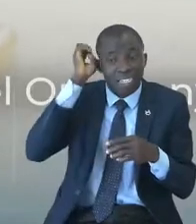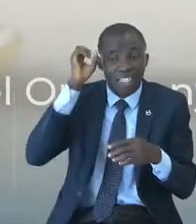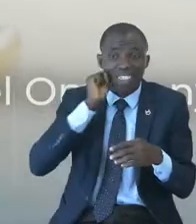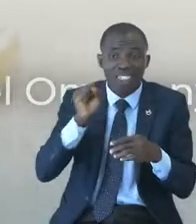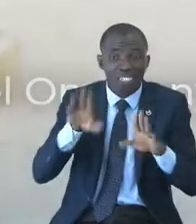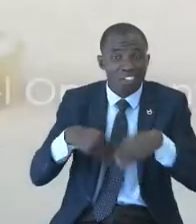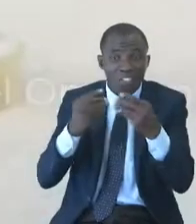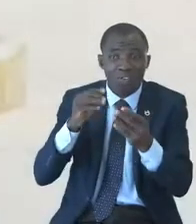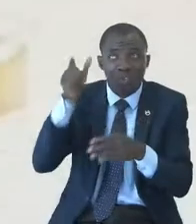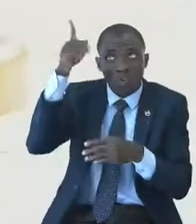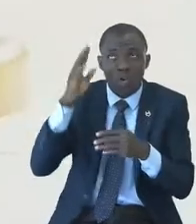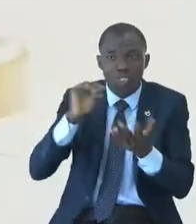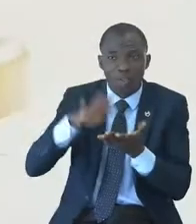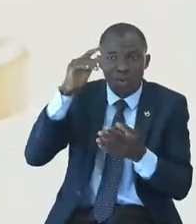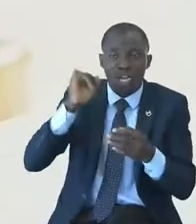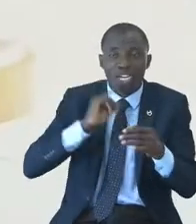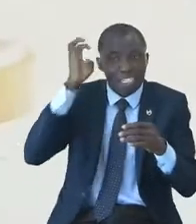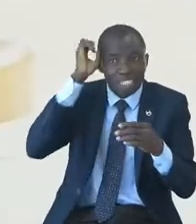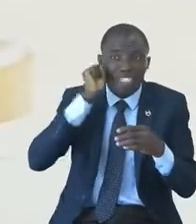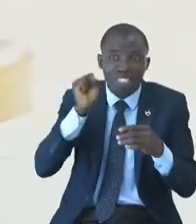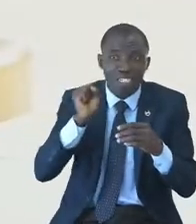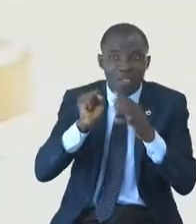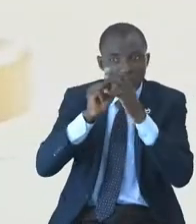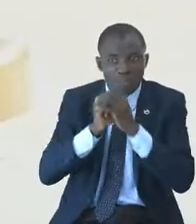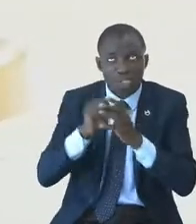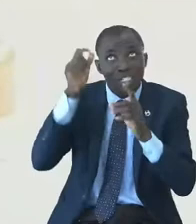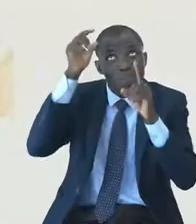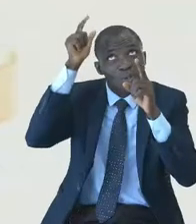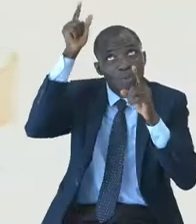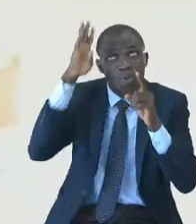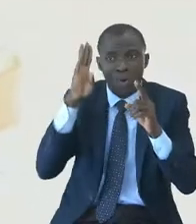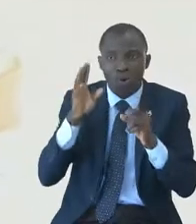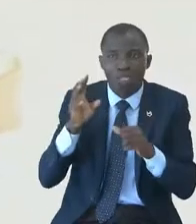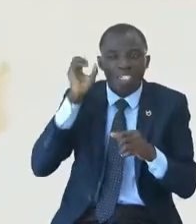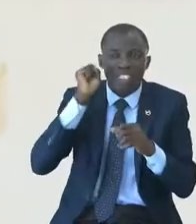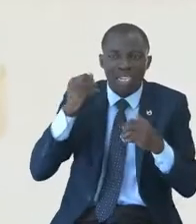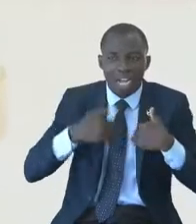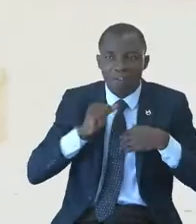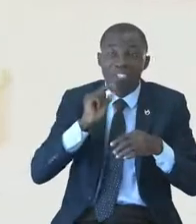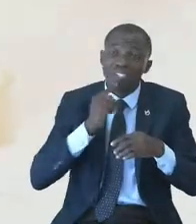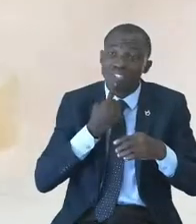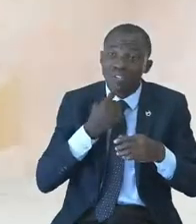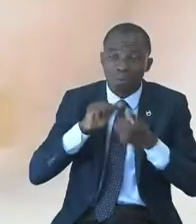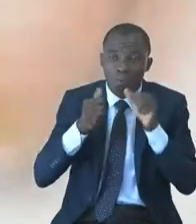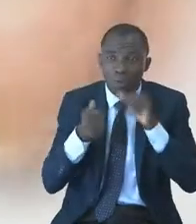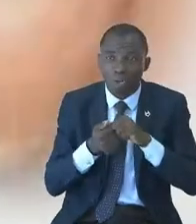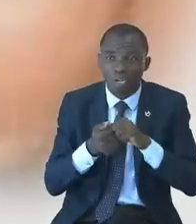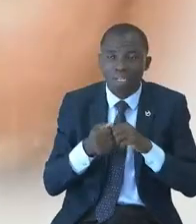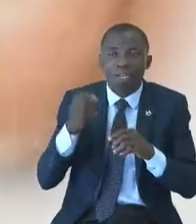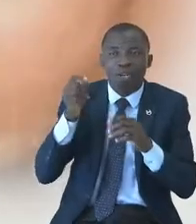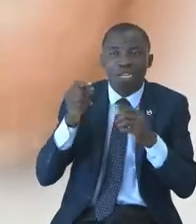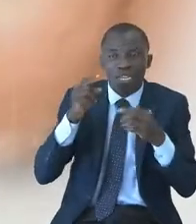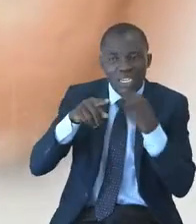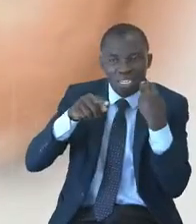glory and honor. I worship him. I adore him. Daniel has a serious problem concerning his private parts.